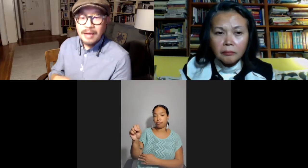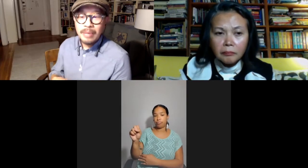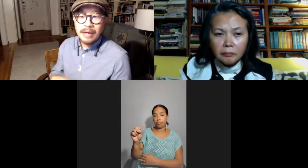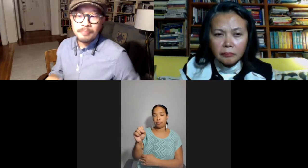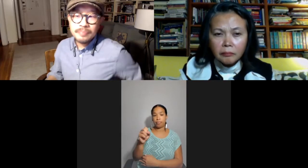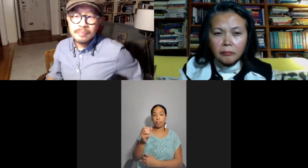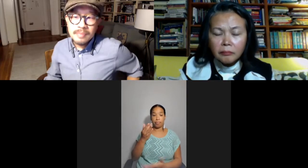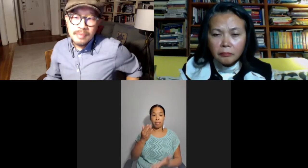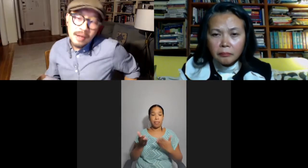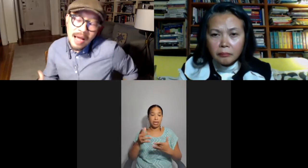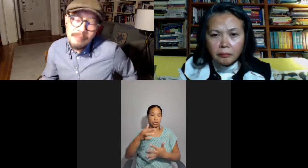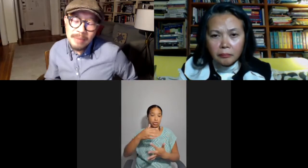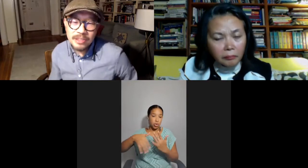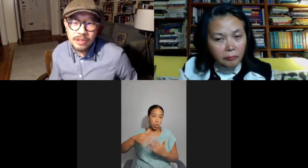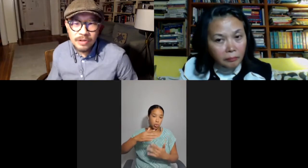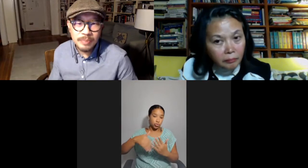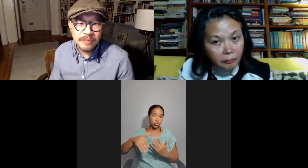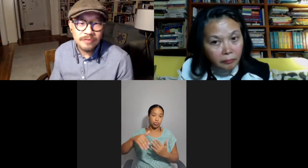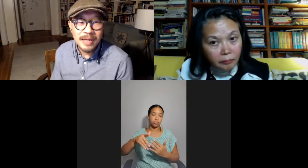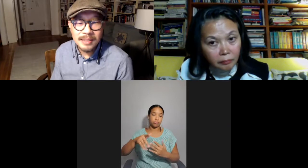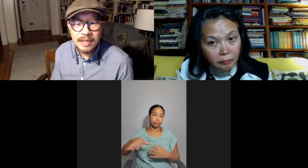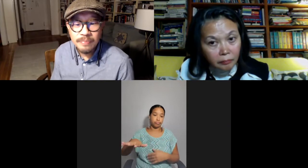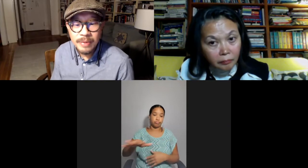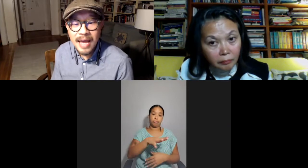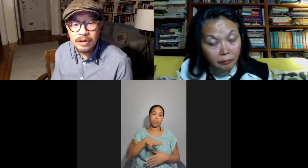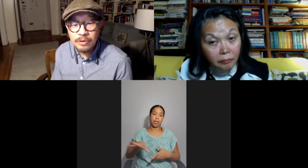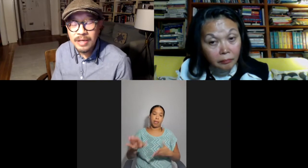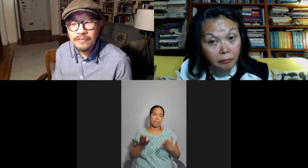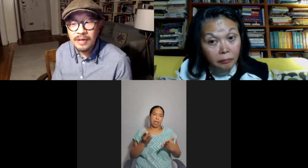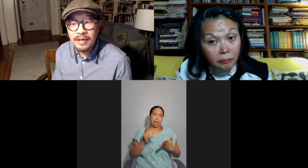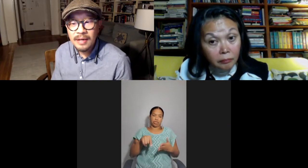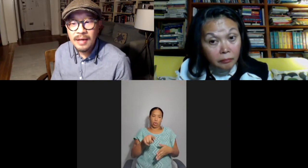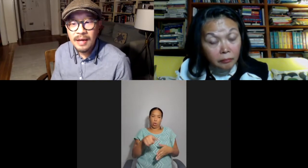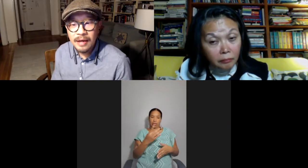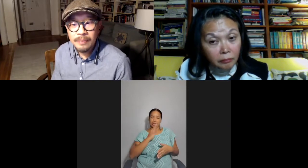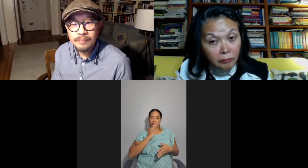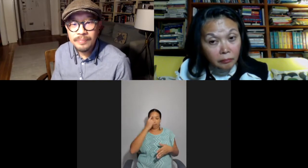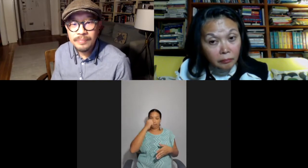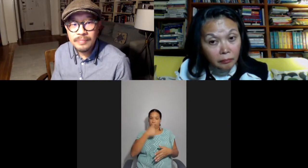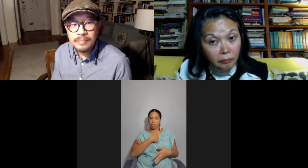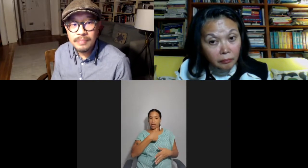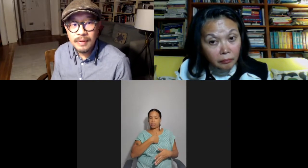setting. But maybe I should only speak for myself. But that grief